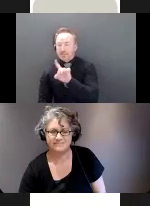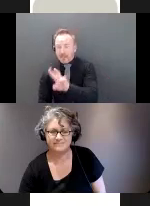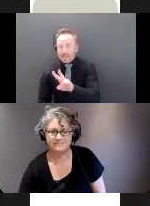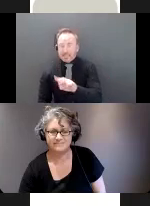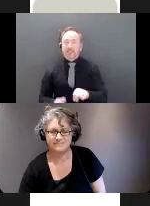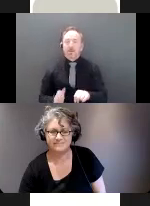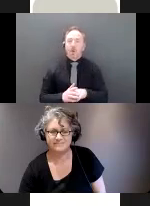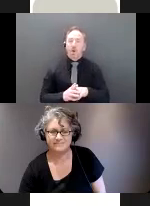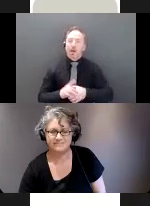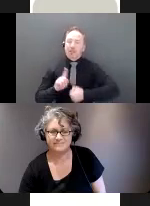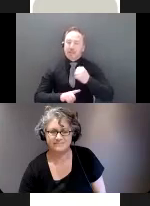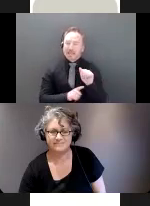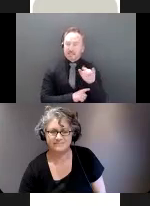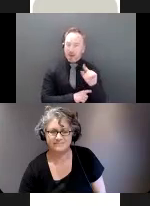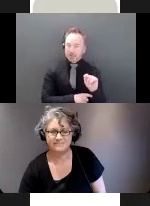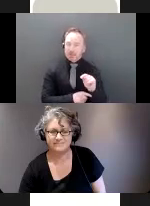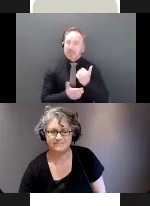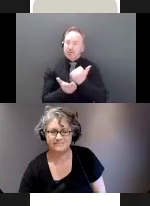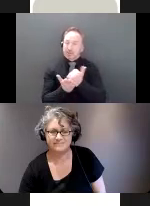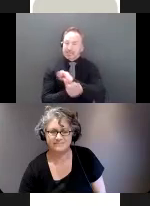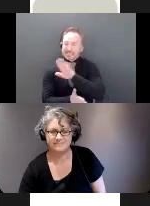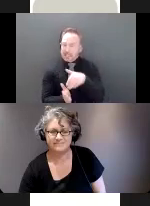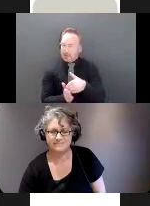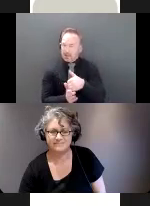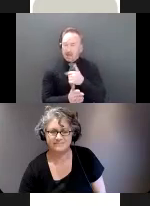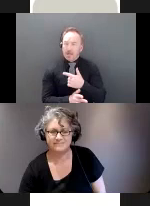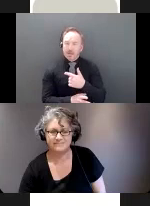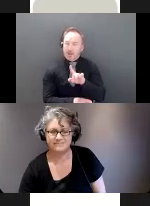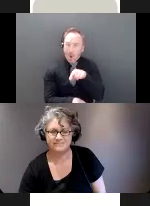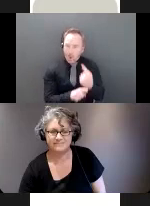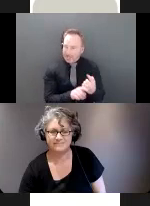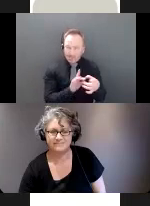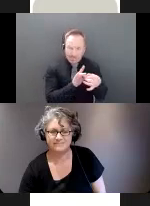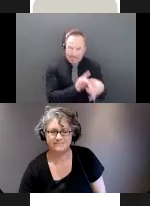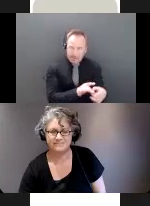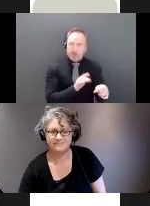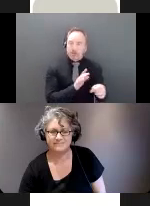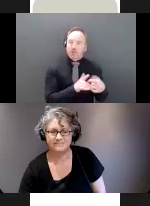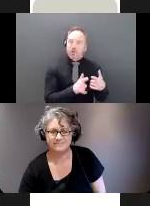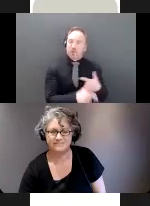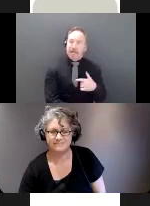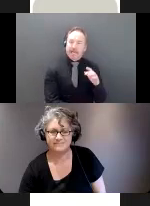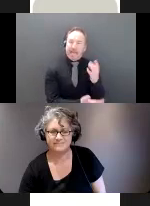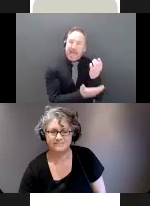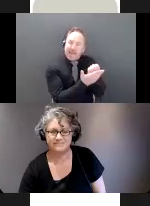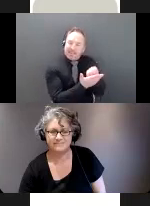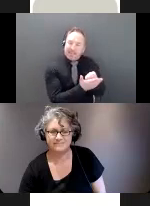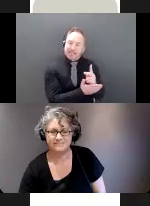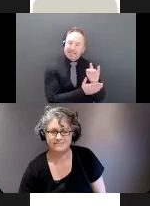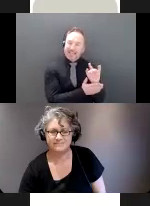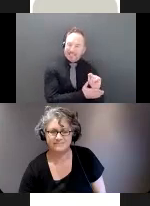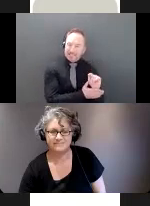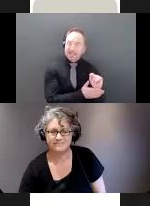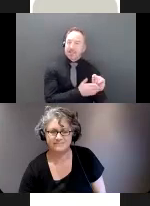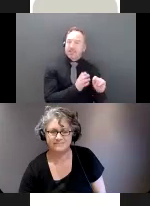which offers much more beyond sexual evidence collection kits. So they offer support and